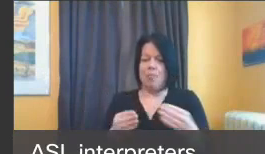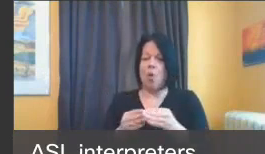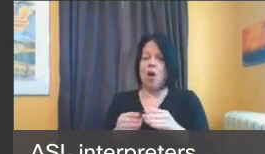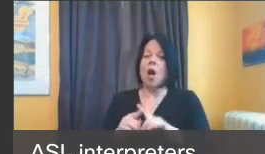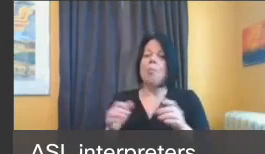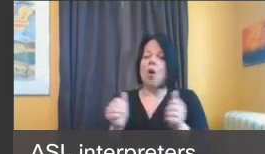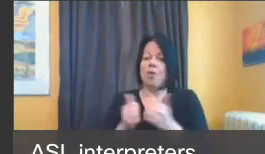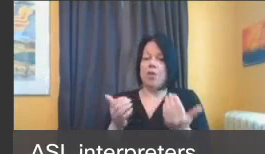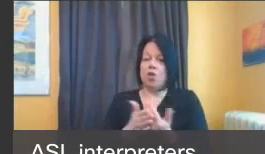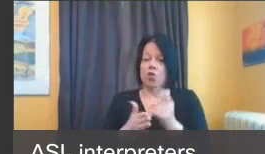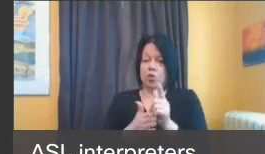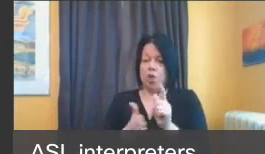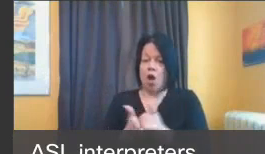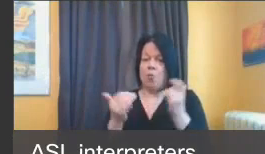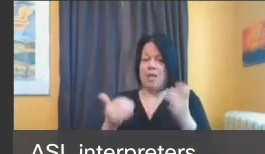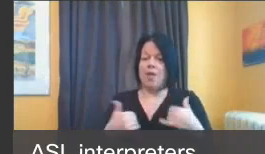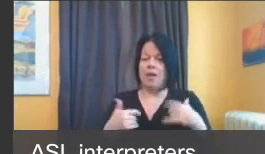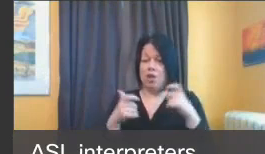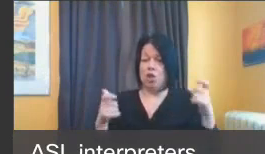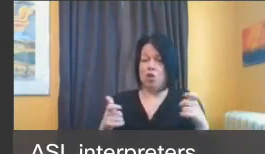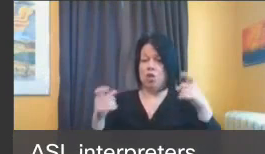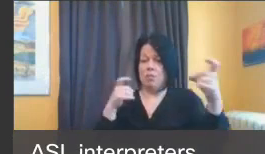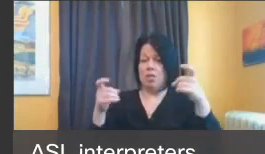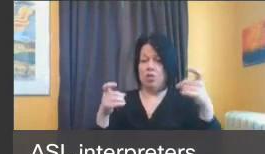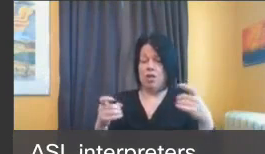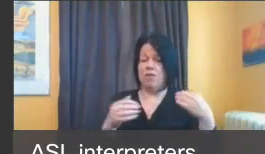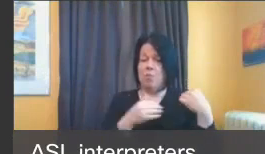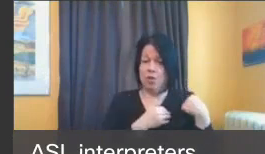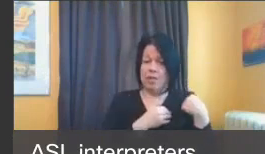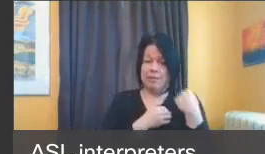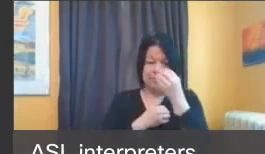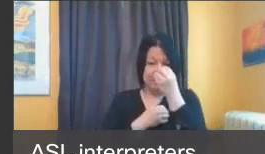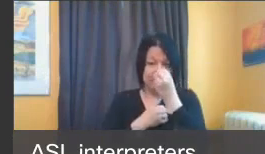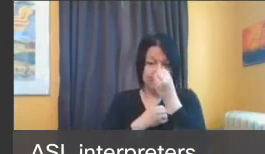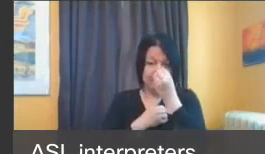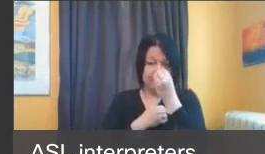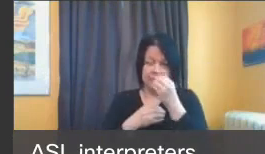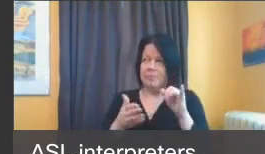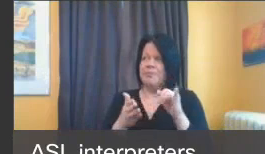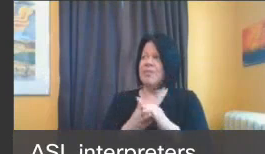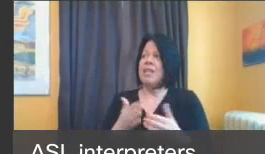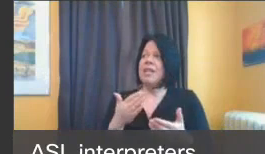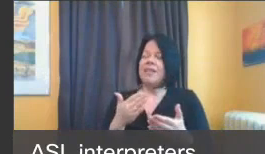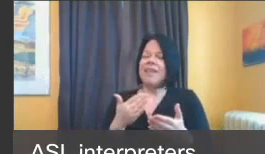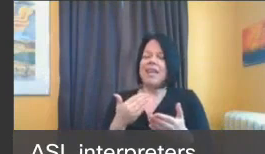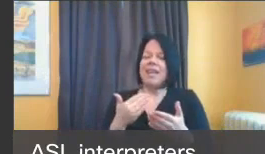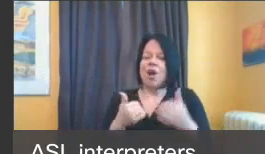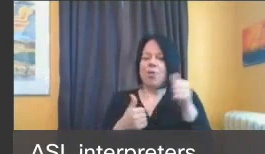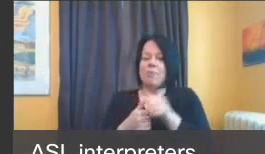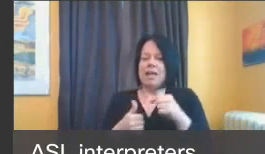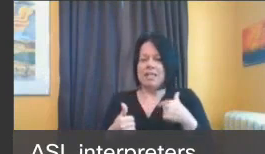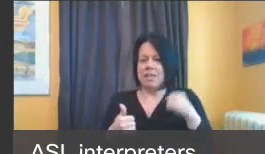law put in place, we now have this huge administrative burden, which almost is almost reminiscent of the idea